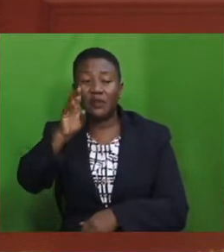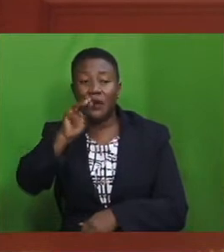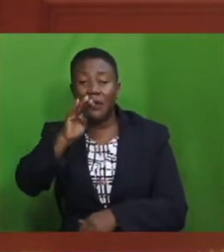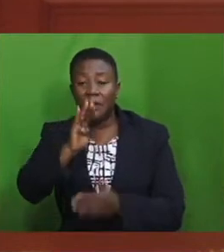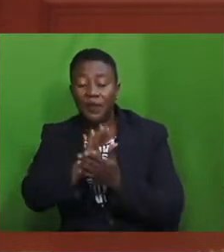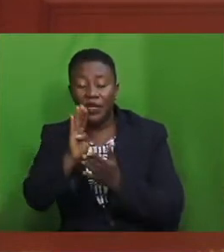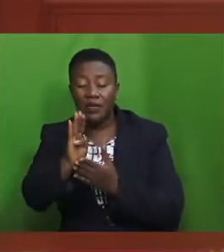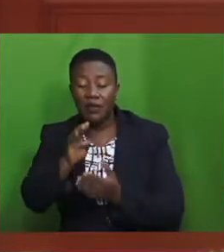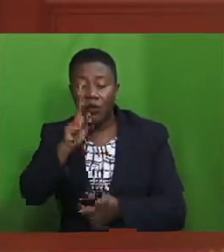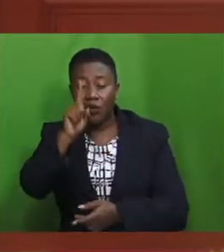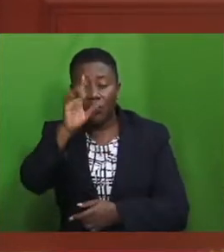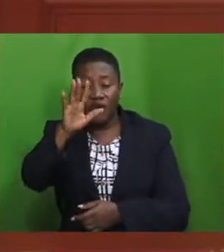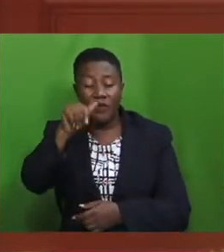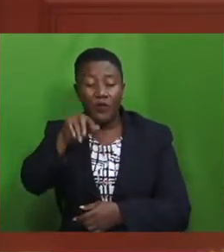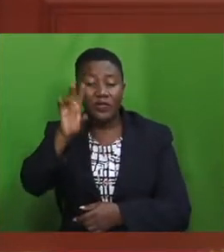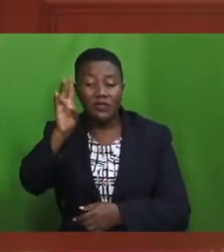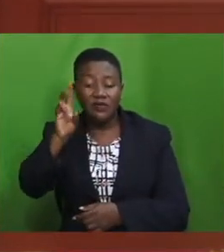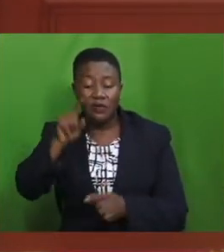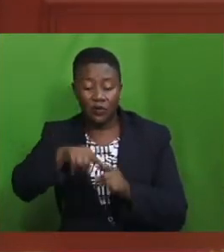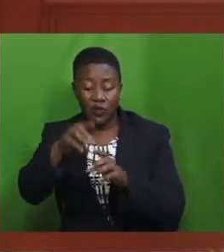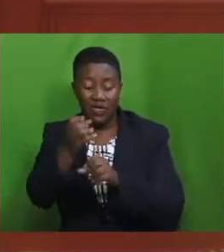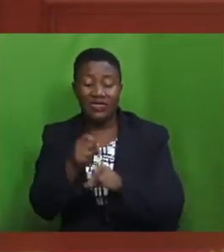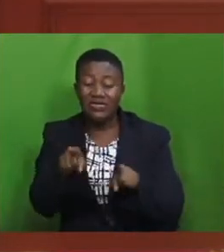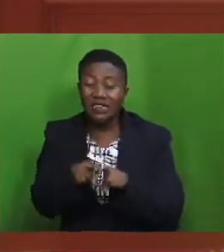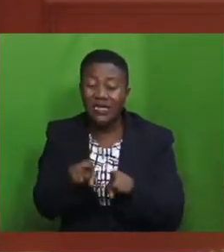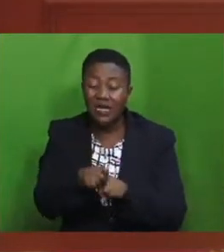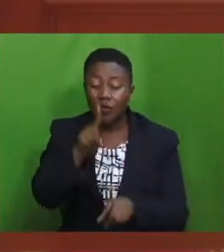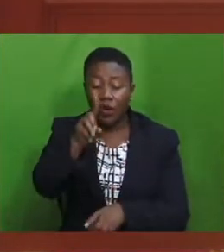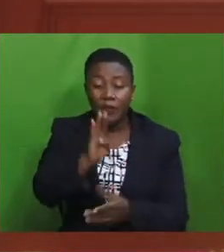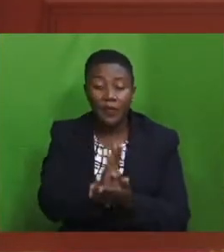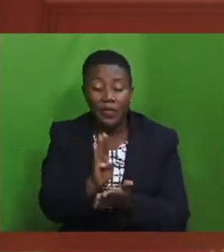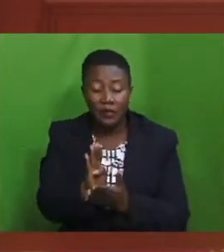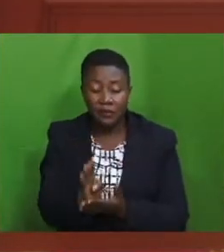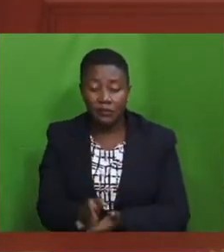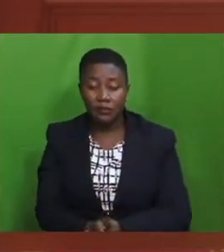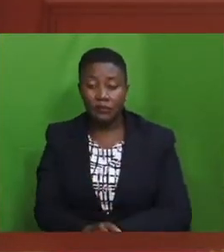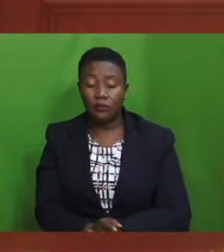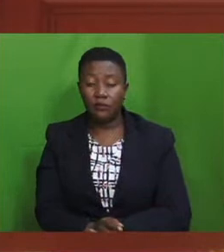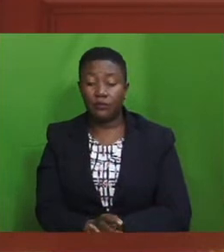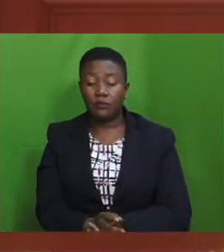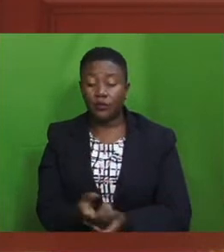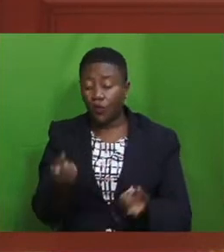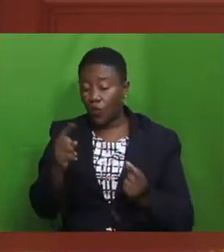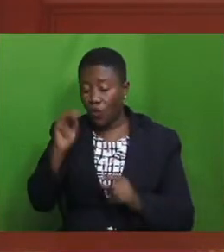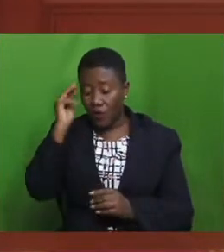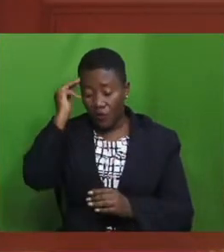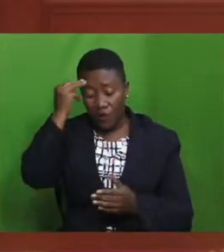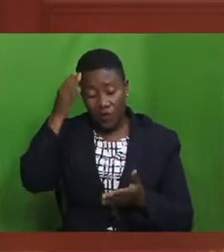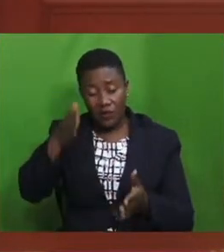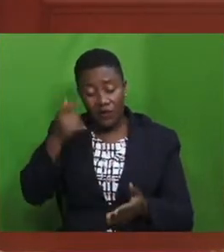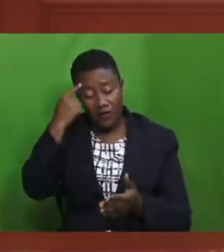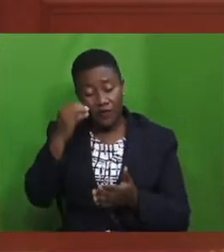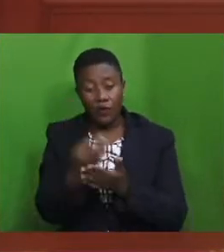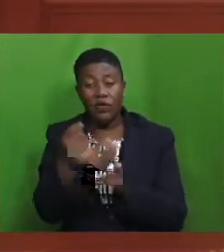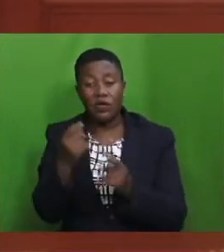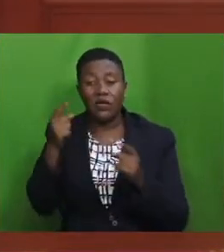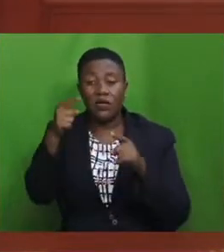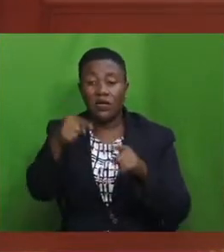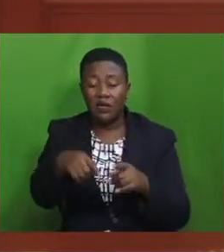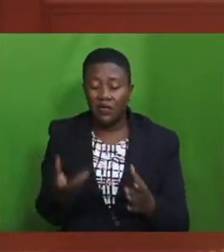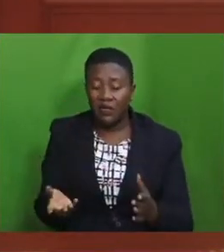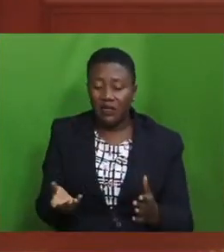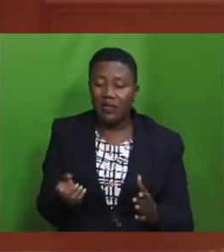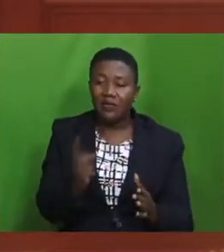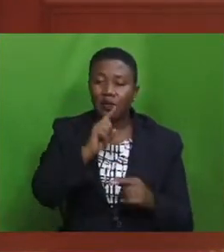1 billion. So come again. When the Minister for Finance comes here, then he comes quoting the